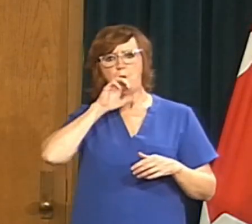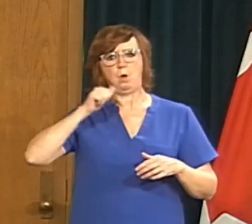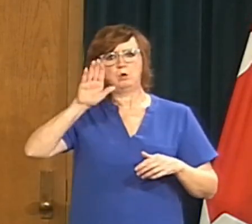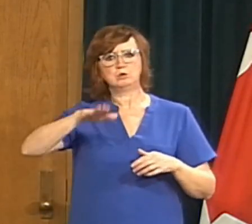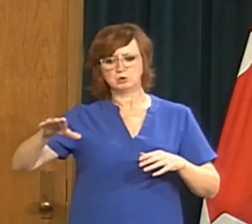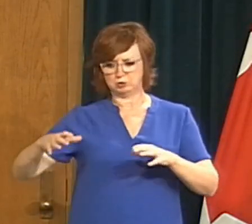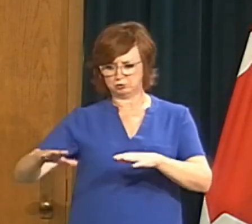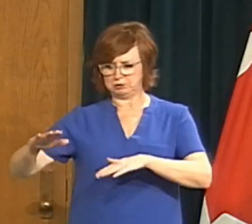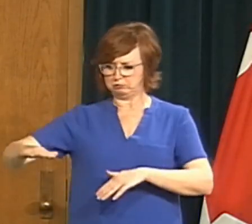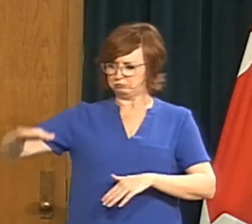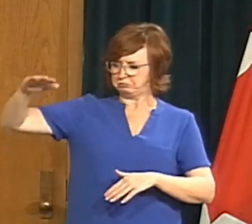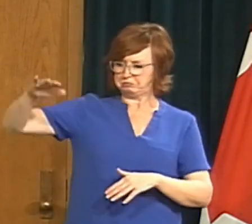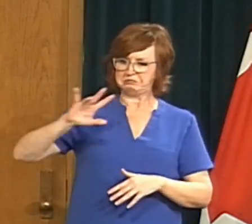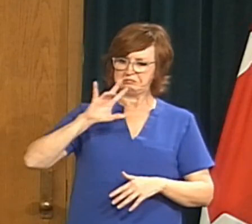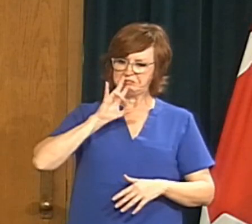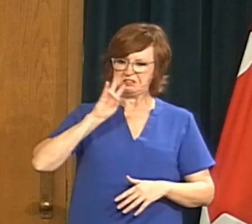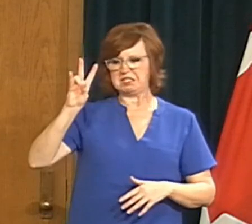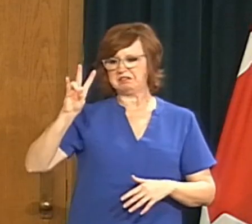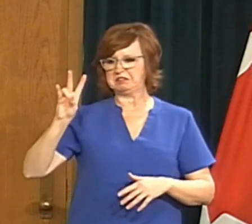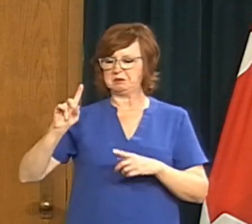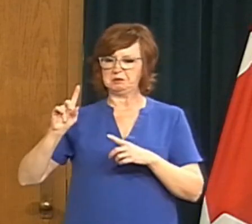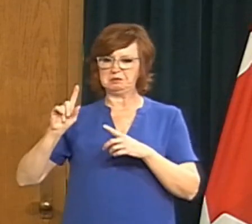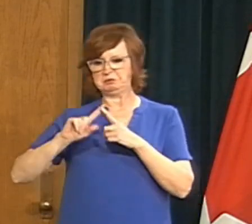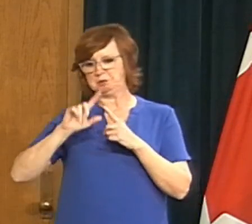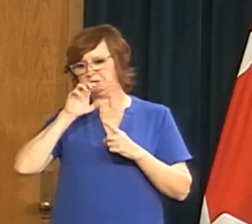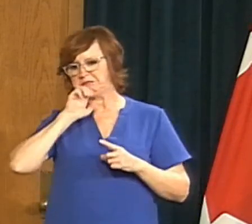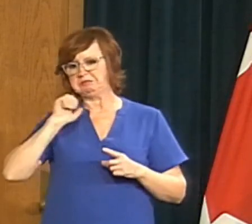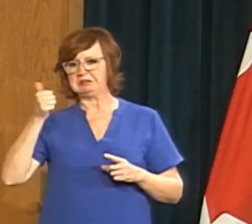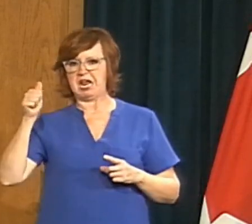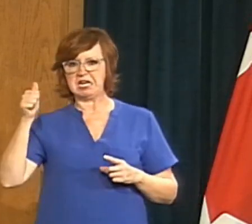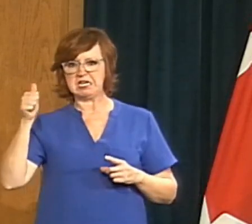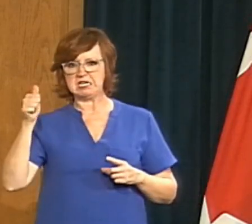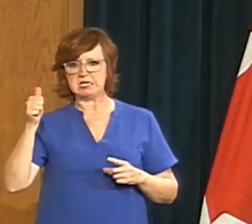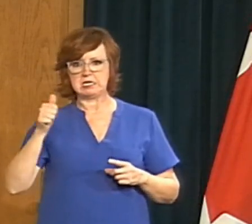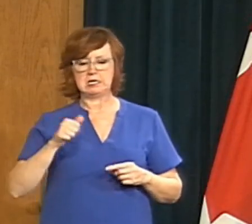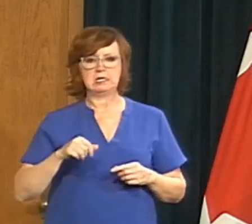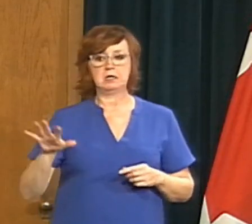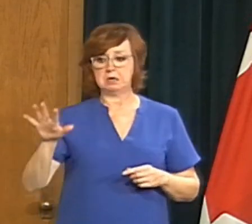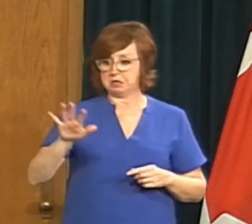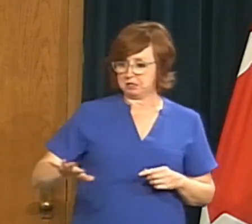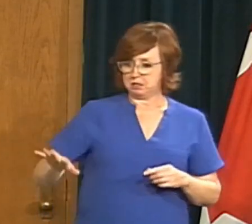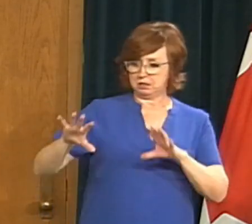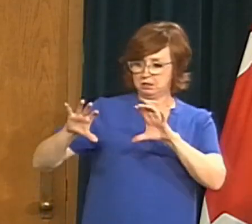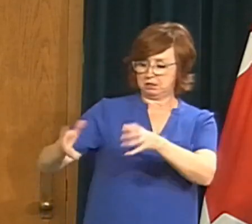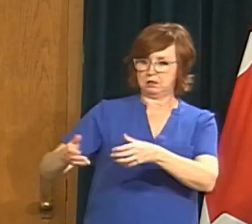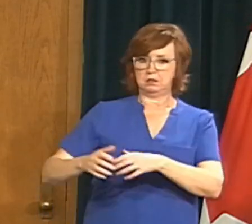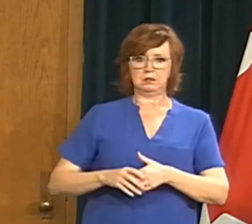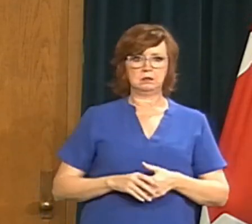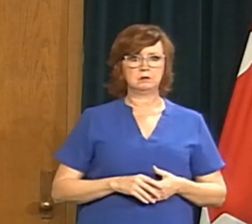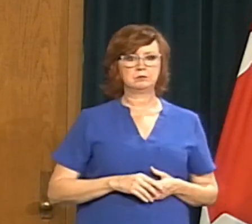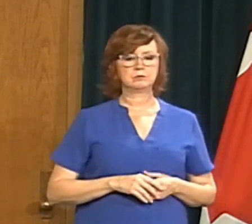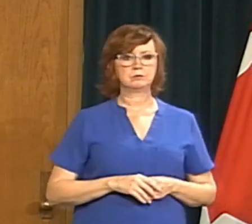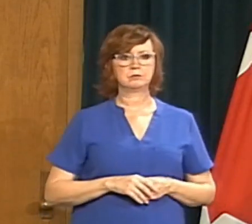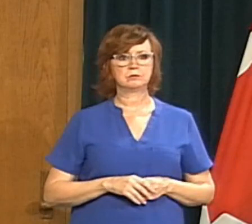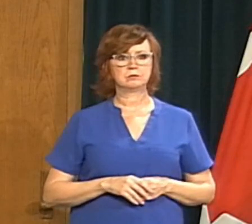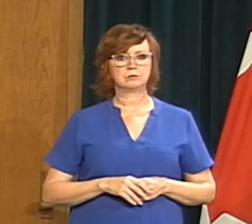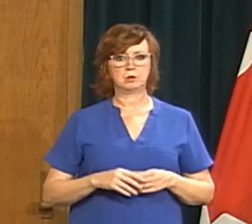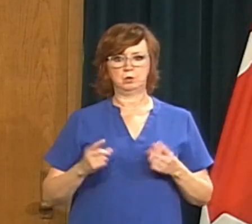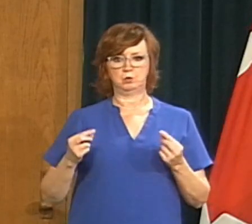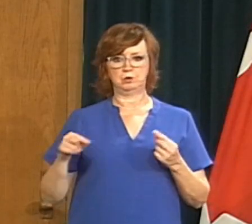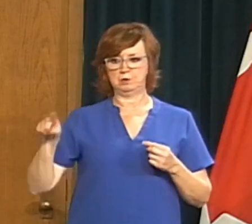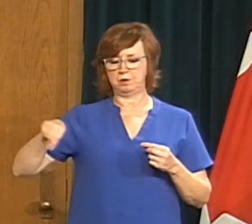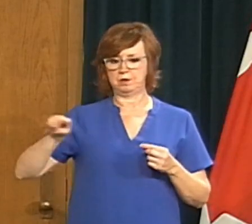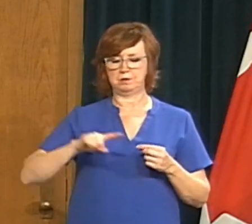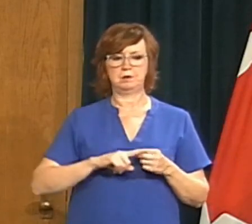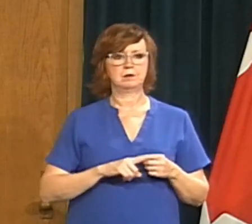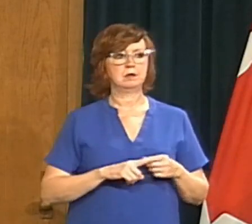children from 7 to 10 supposed to do if they don't have childcare? So